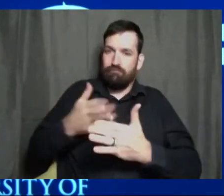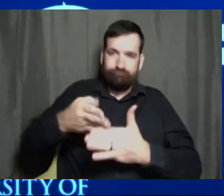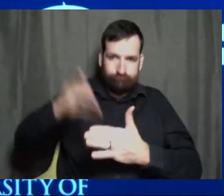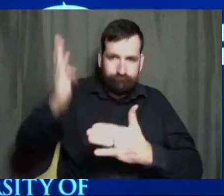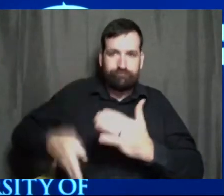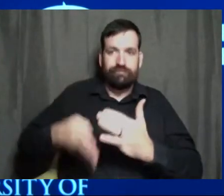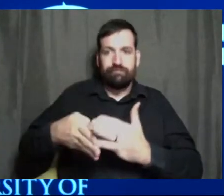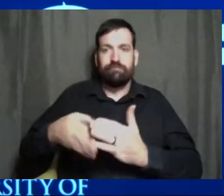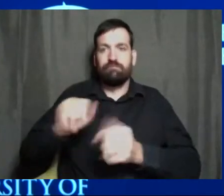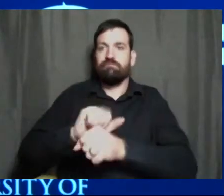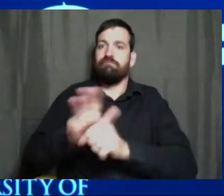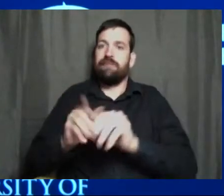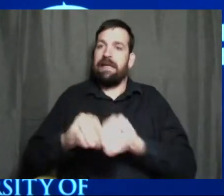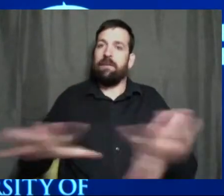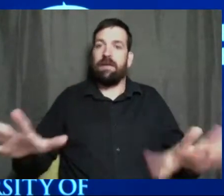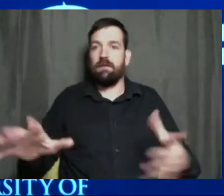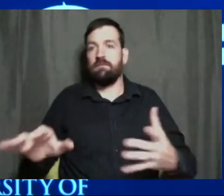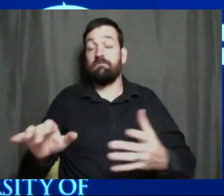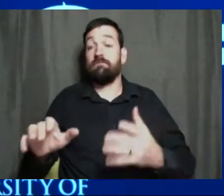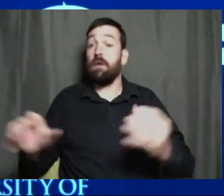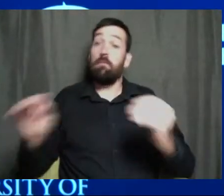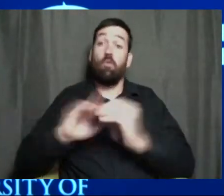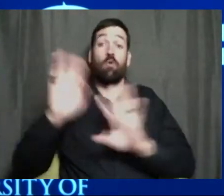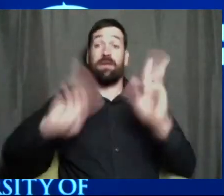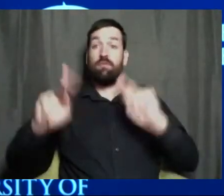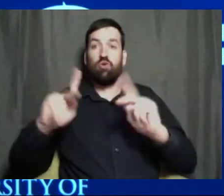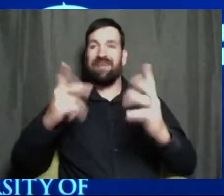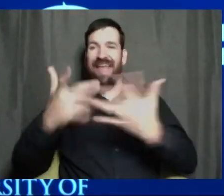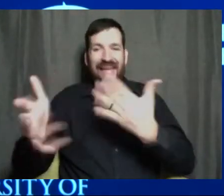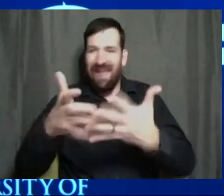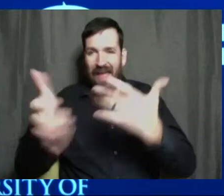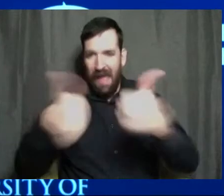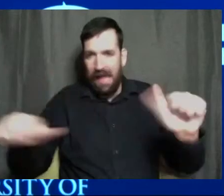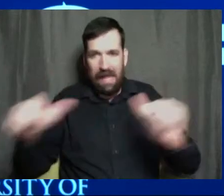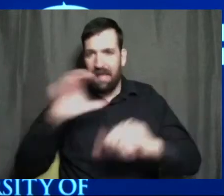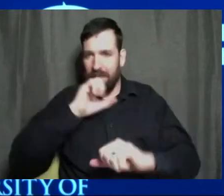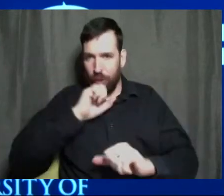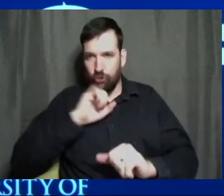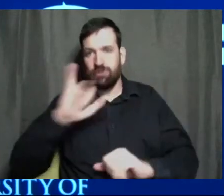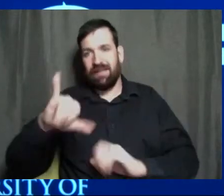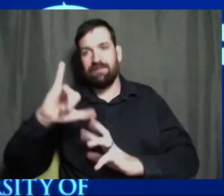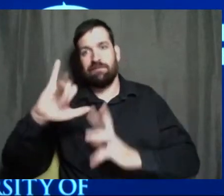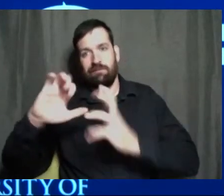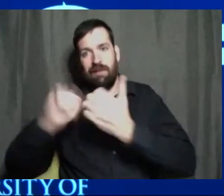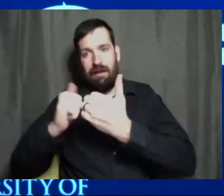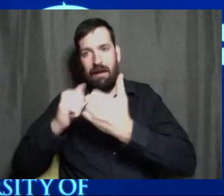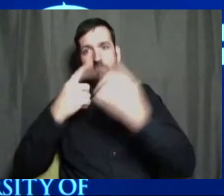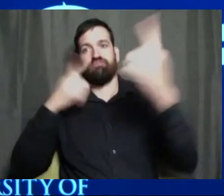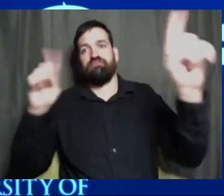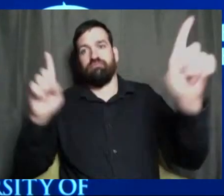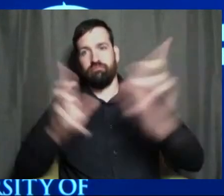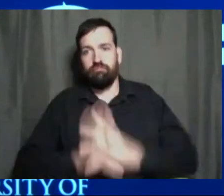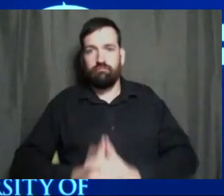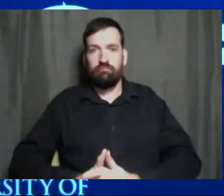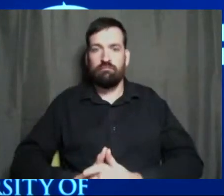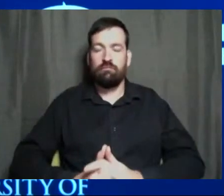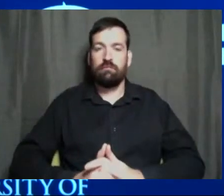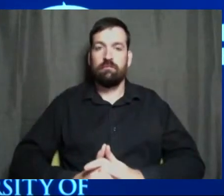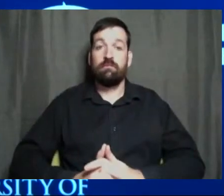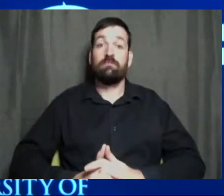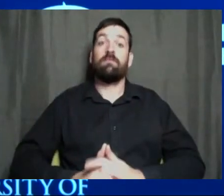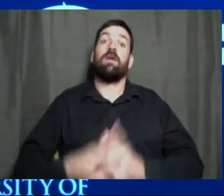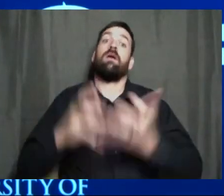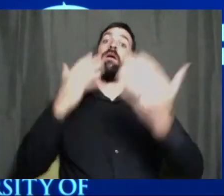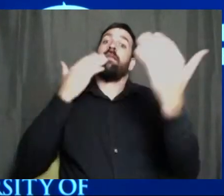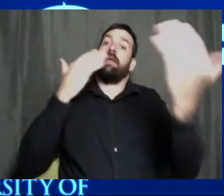more people of any age that are vaccinated, the faster we get there, right? Mm-hmm. And so thankfully children have not